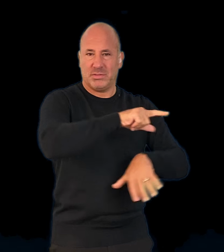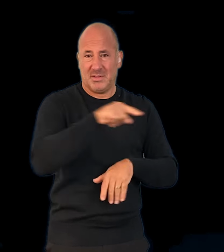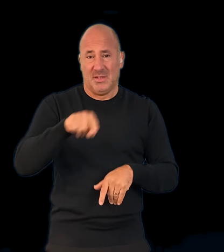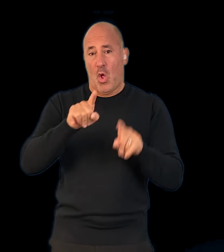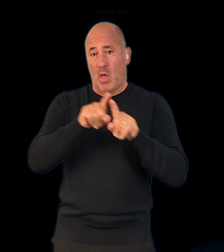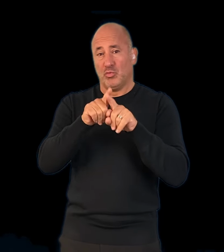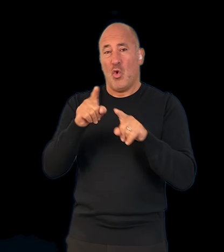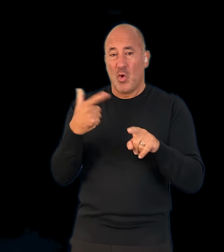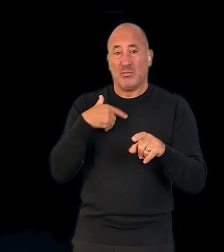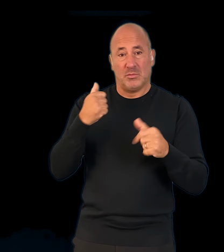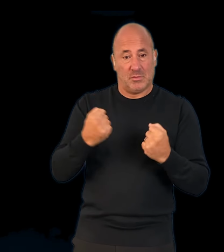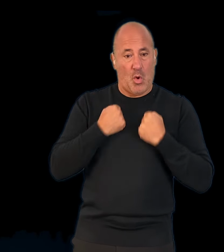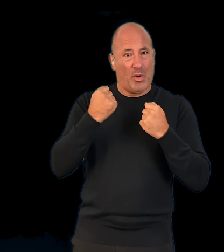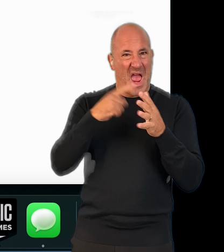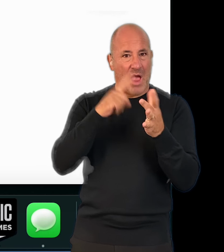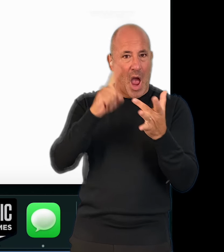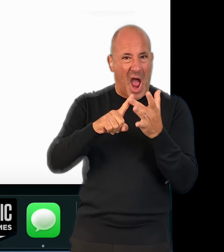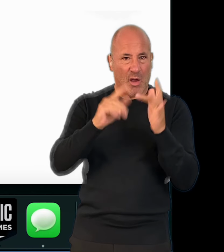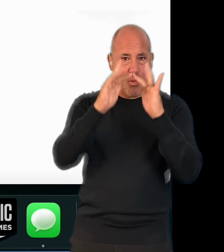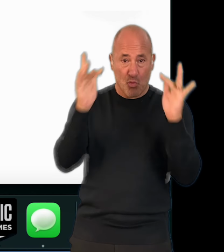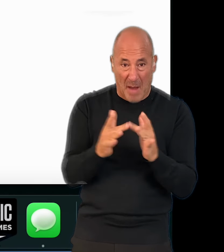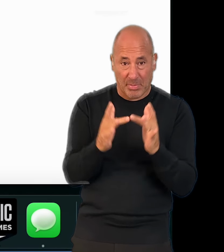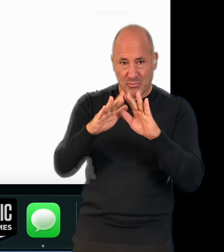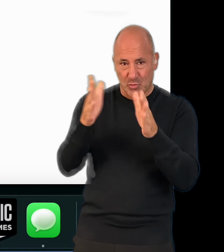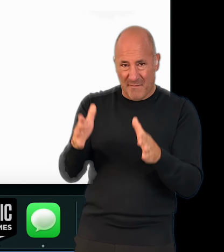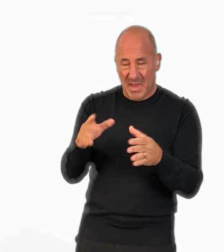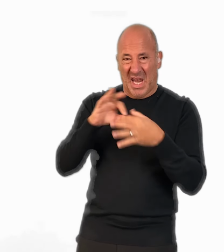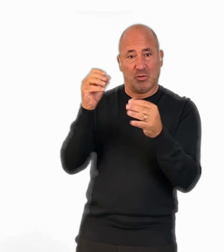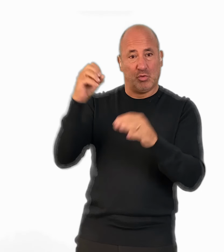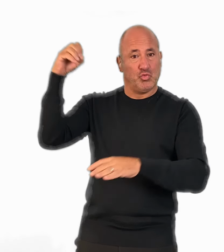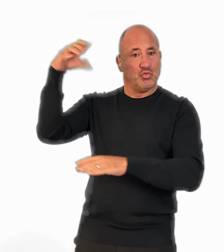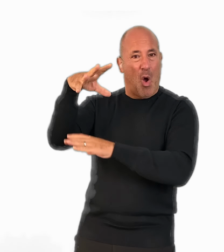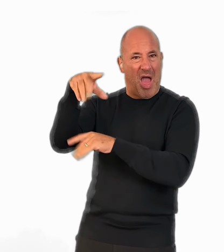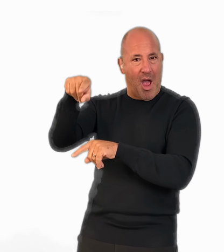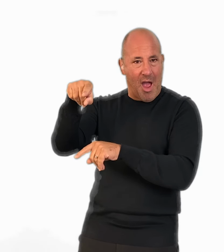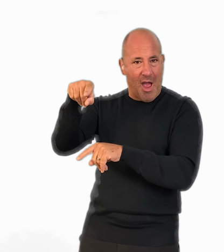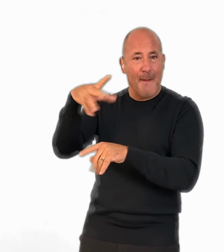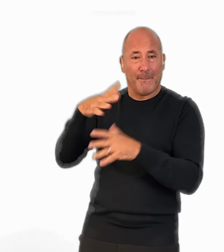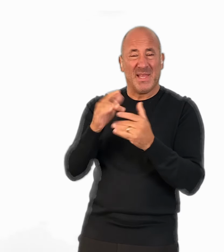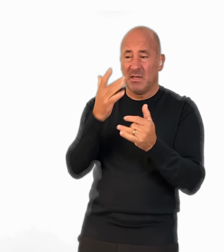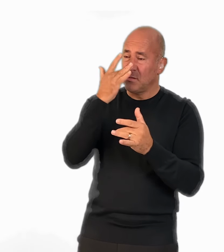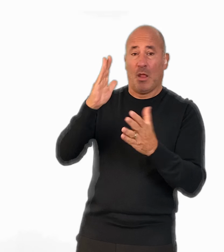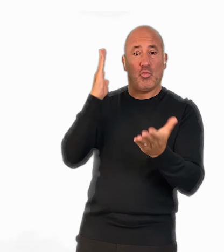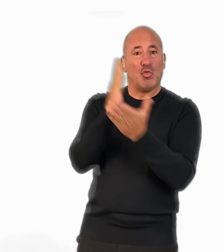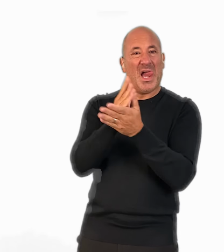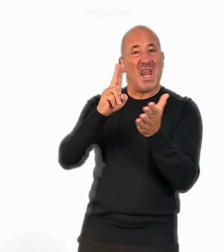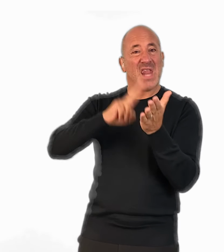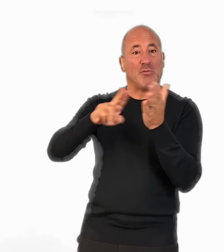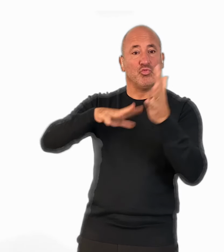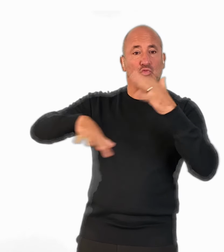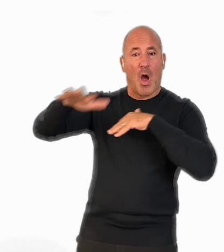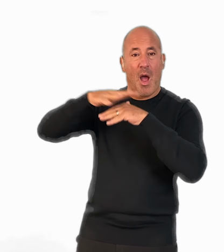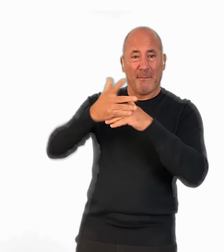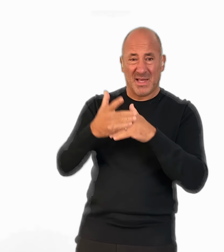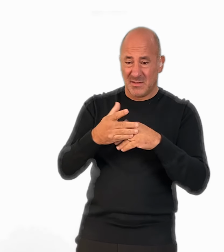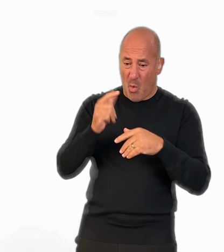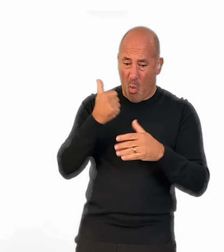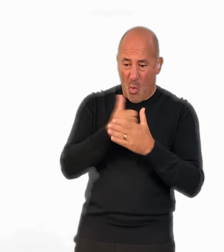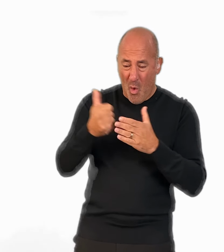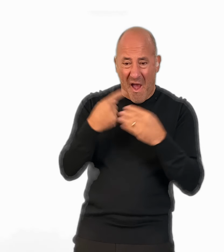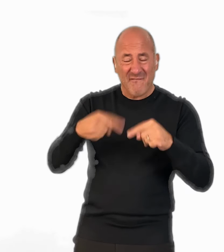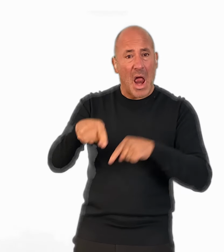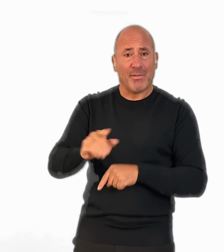alongside that, because we've created a AI web server that is solar-powered and therefore mimics biomimicry, it's not always available,